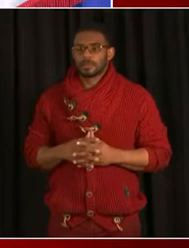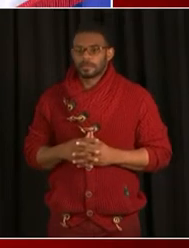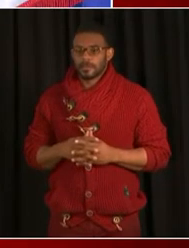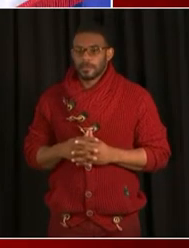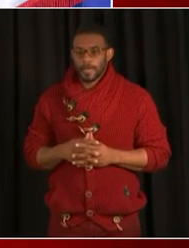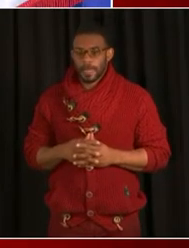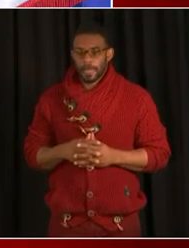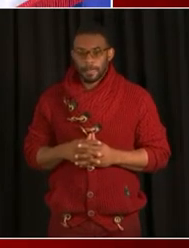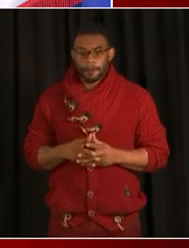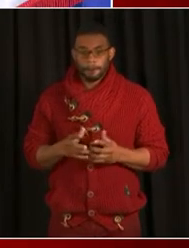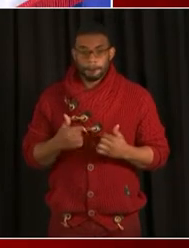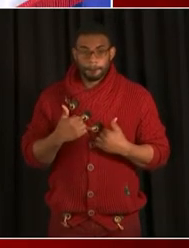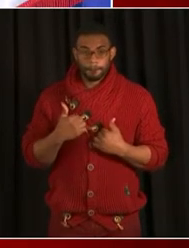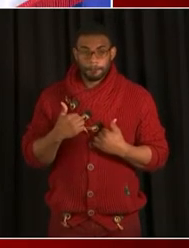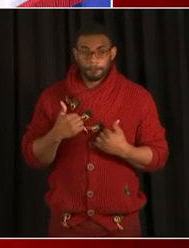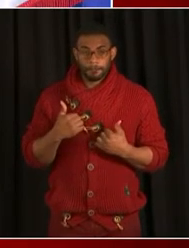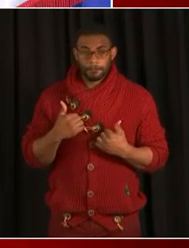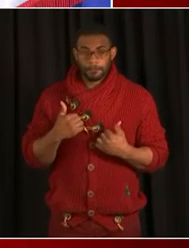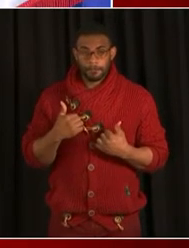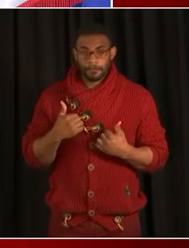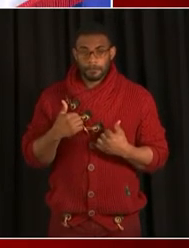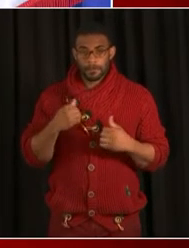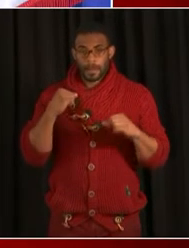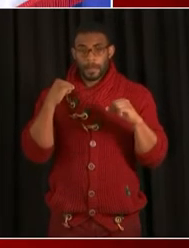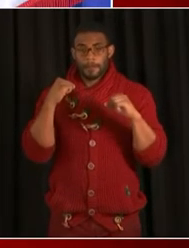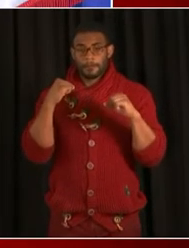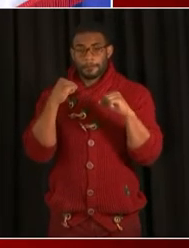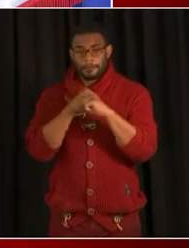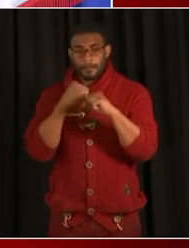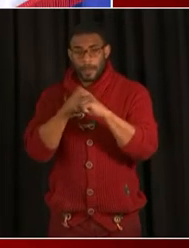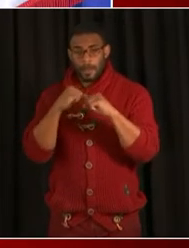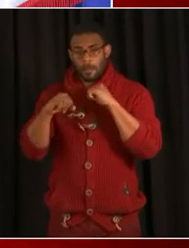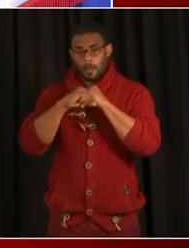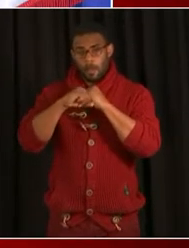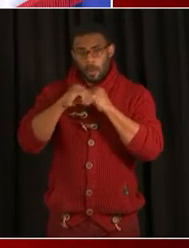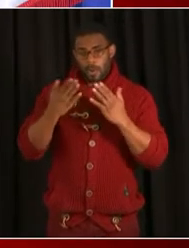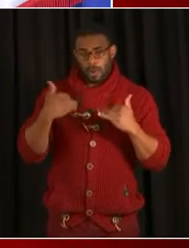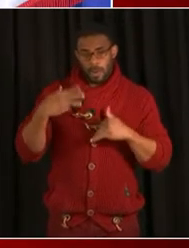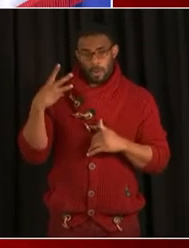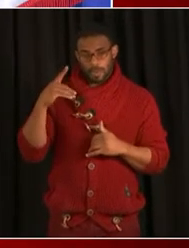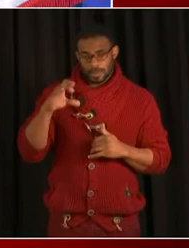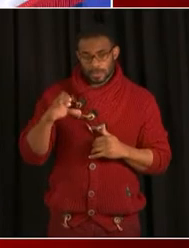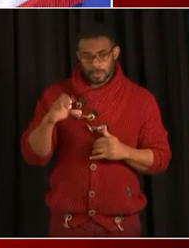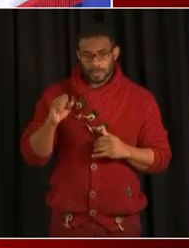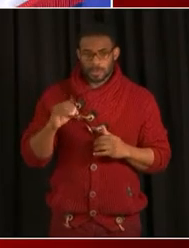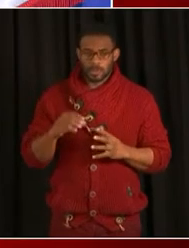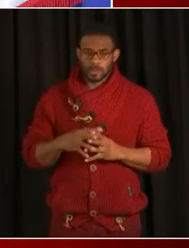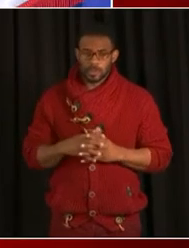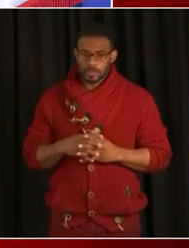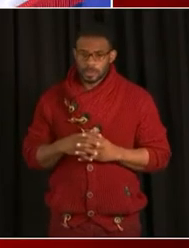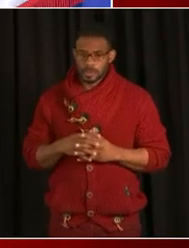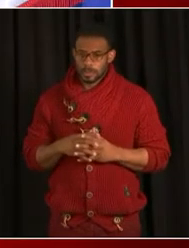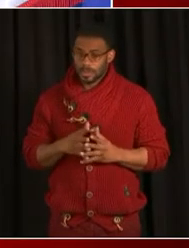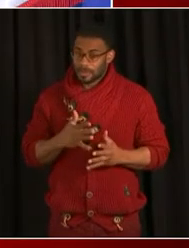But I'm a boxing promoter. I'm a licensed boxing promoter here in Washington, D.C. And